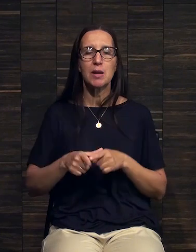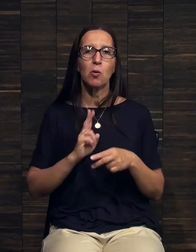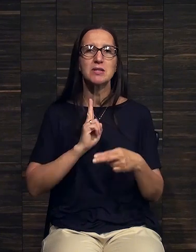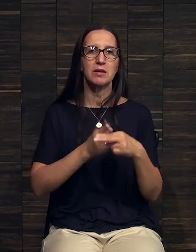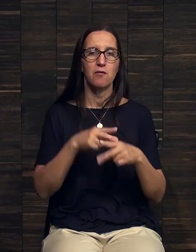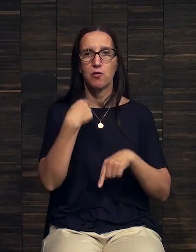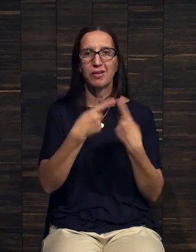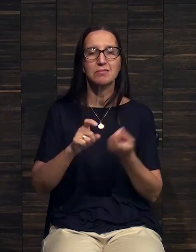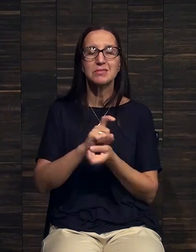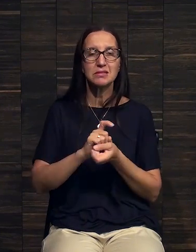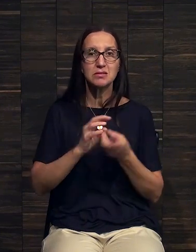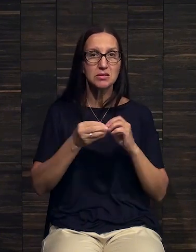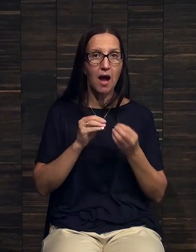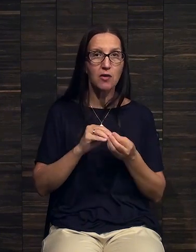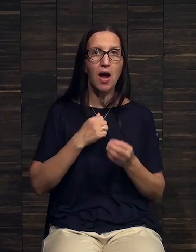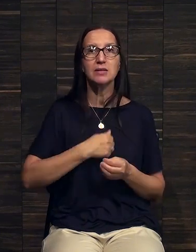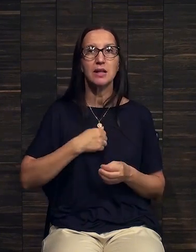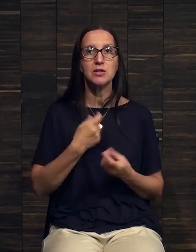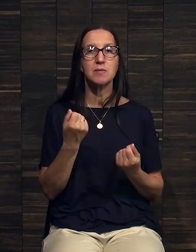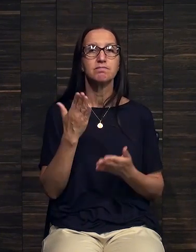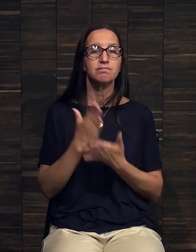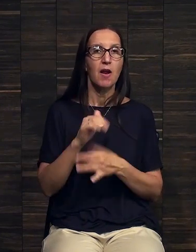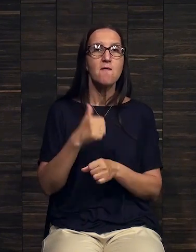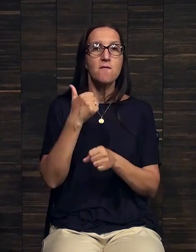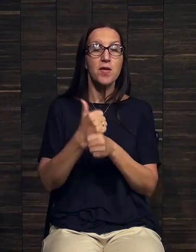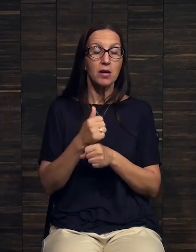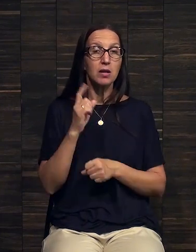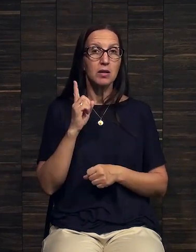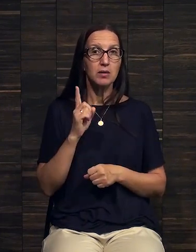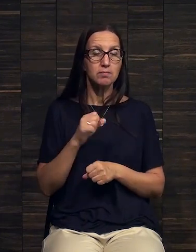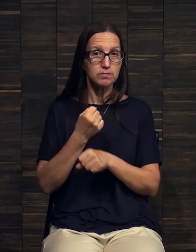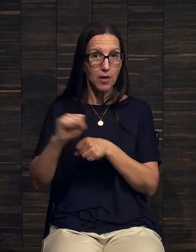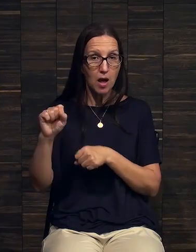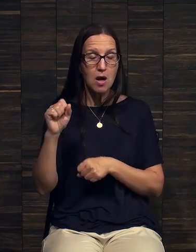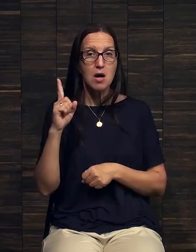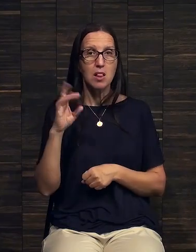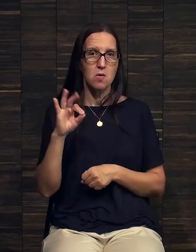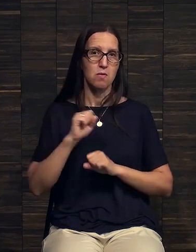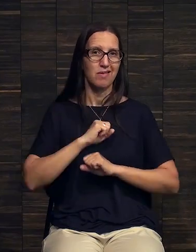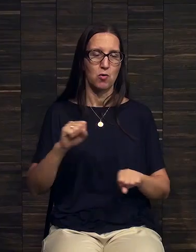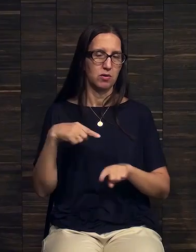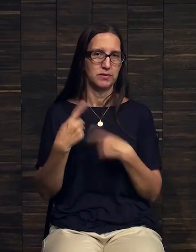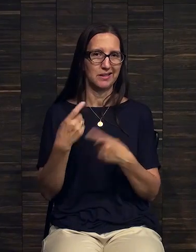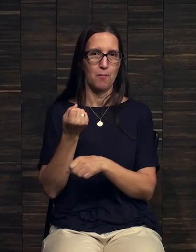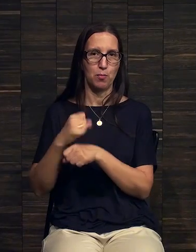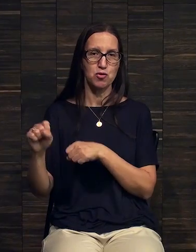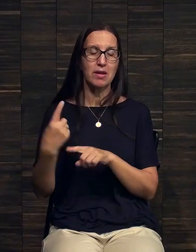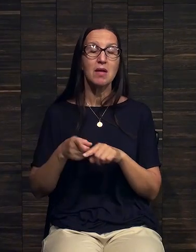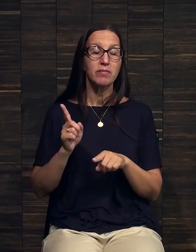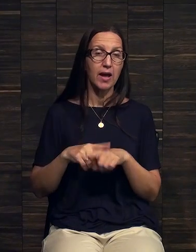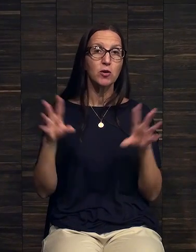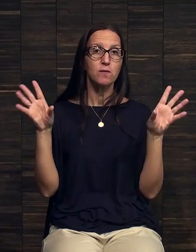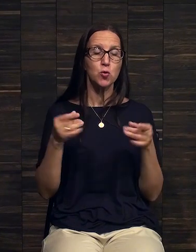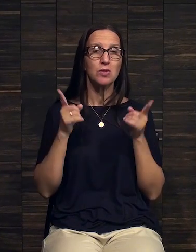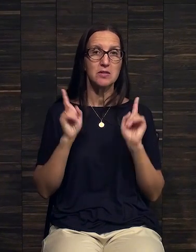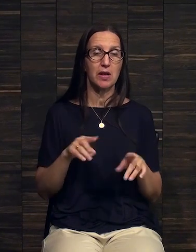innocent people, and the evil man gets